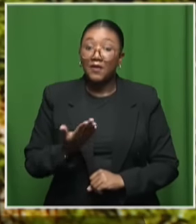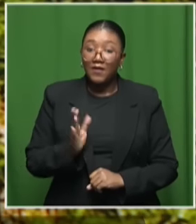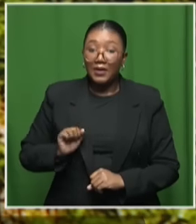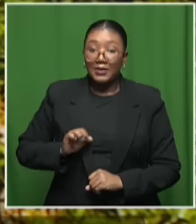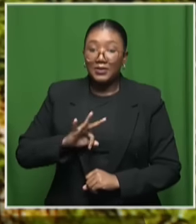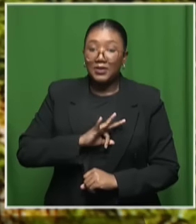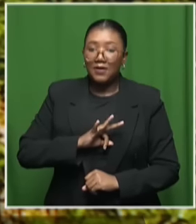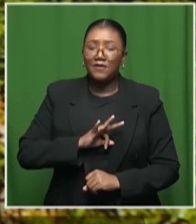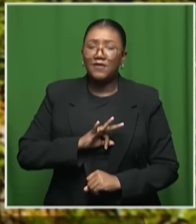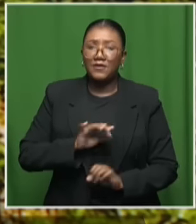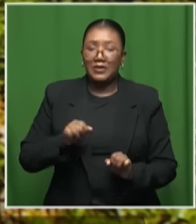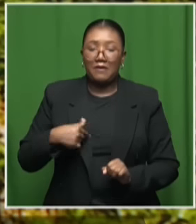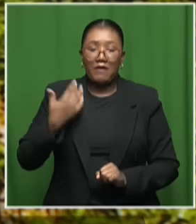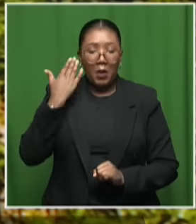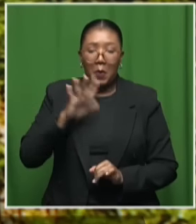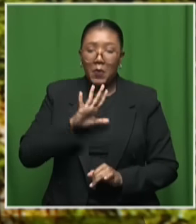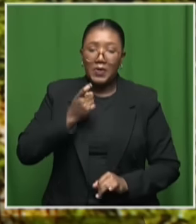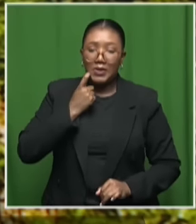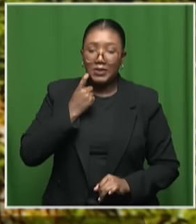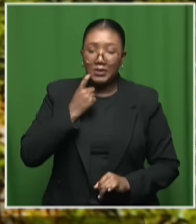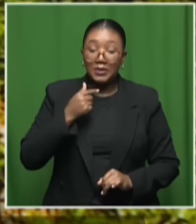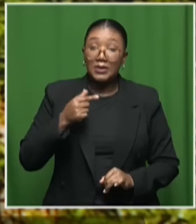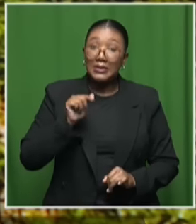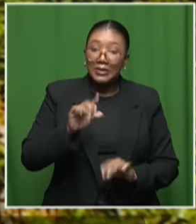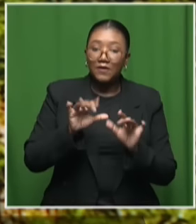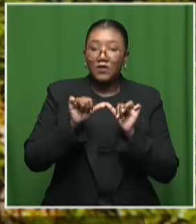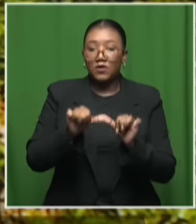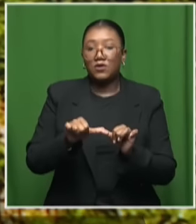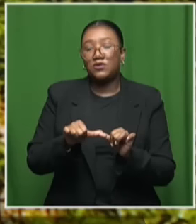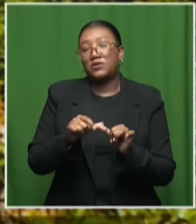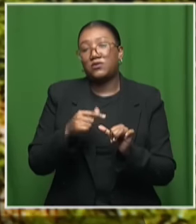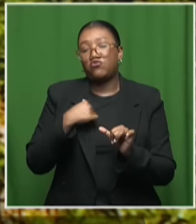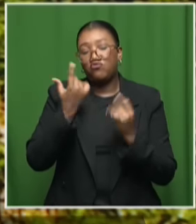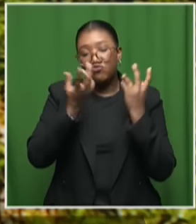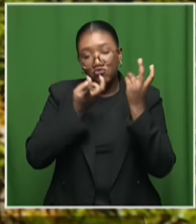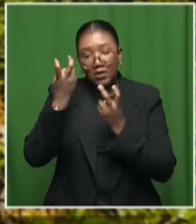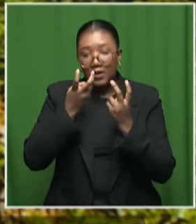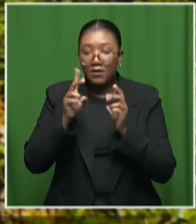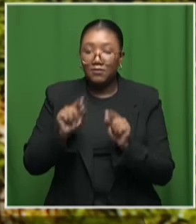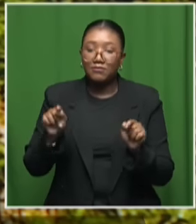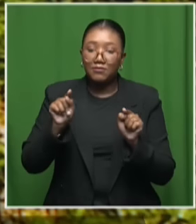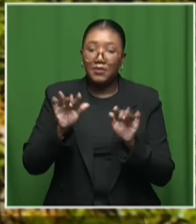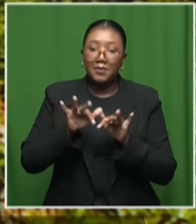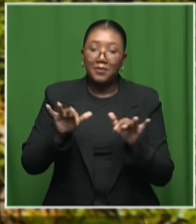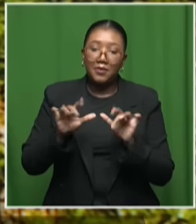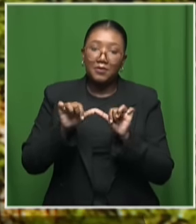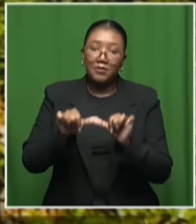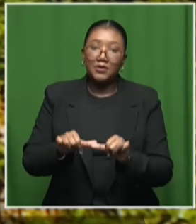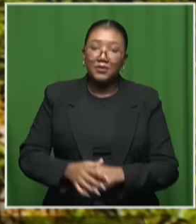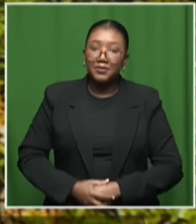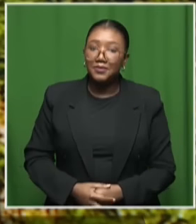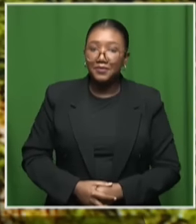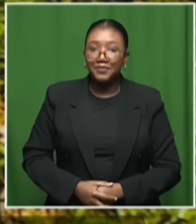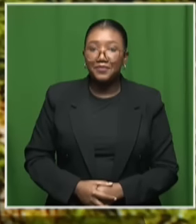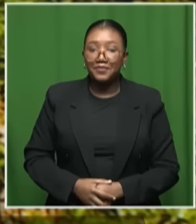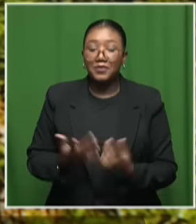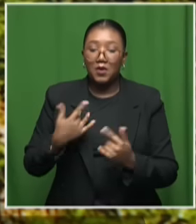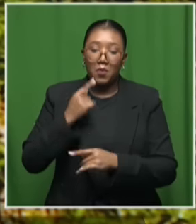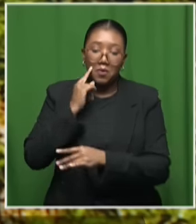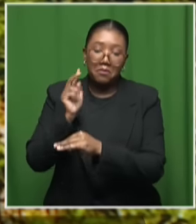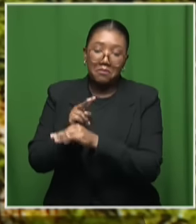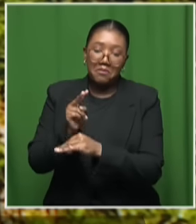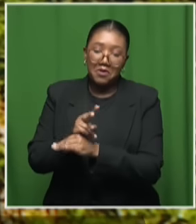well. So, Samantha, I know that those operations continue. Let's leave our conversation there. Perhaps let you continue with the work. We'll continue to monitor